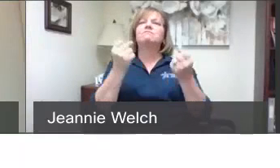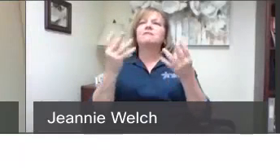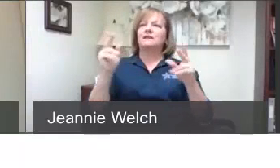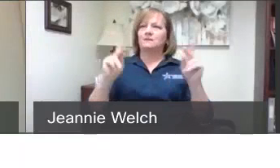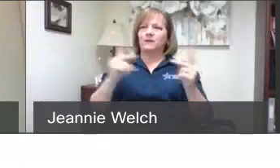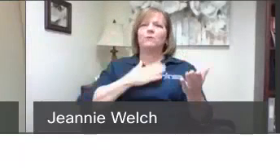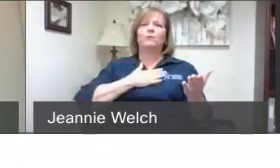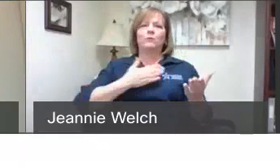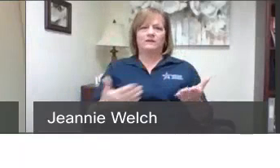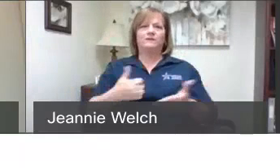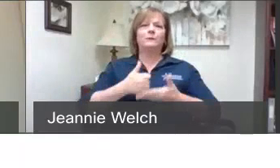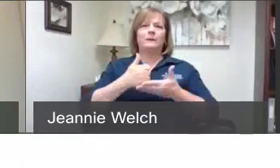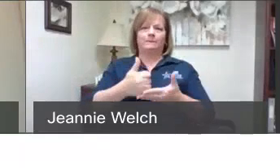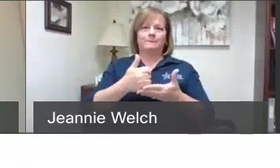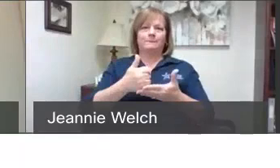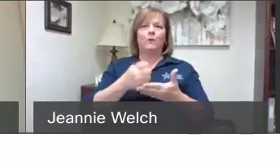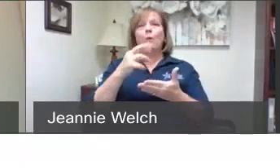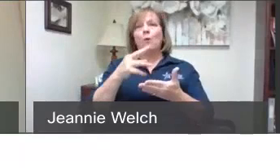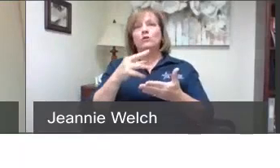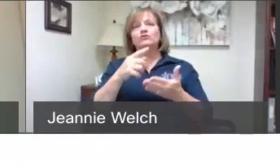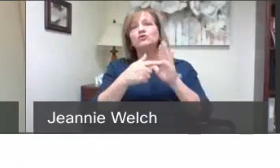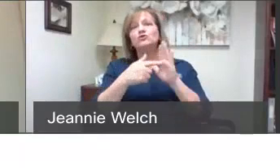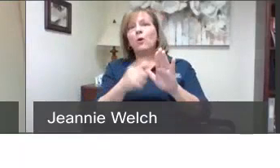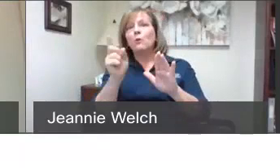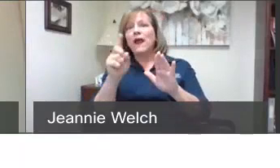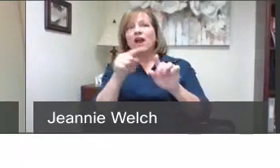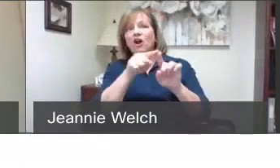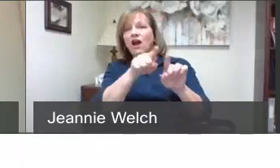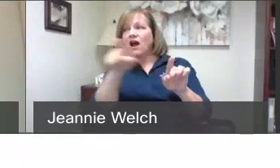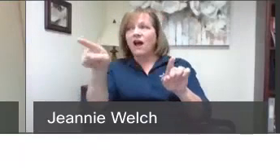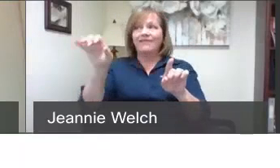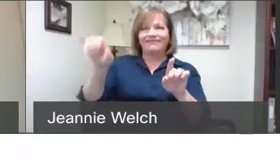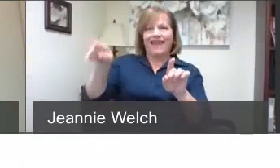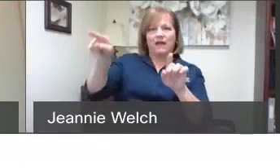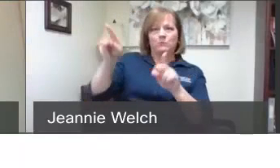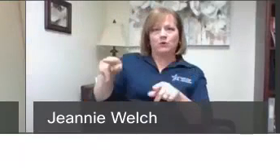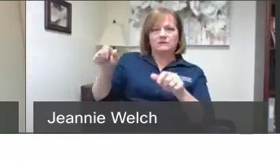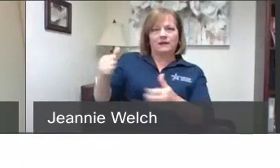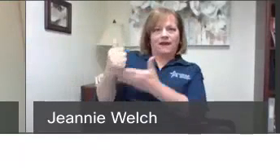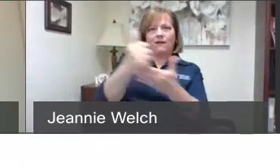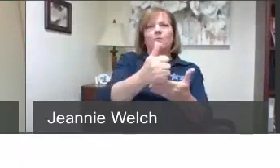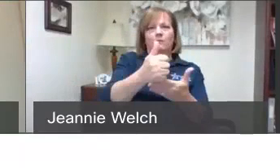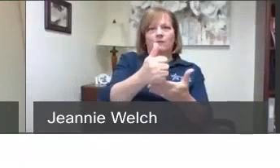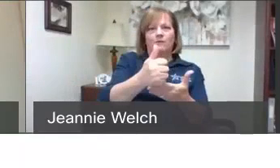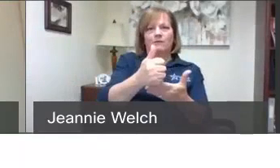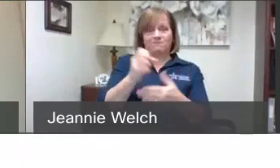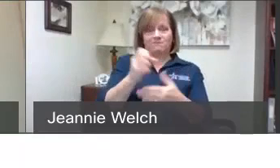help you, or can point you in the right direction to the person who can.